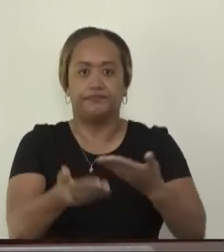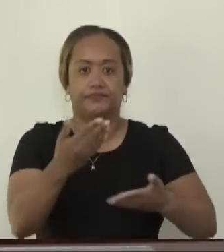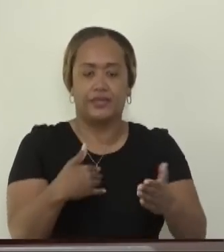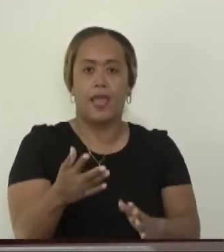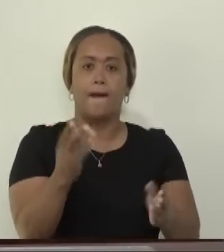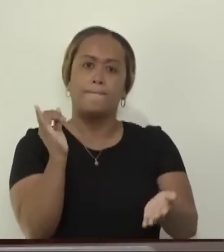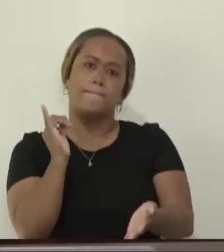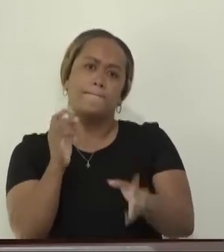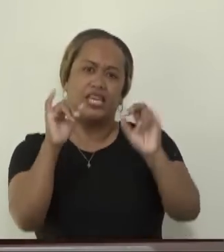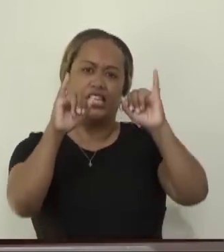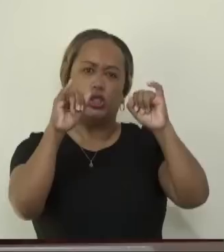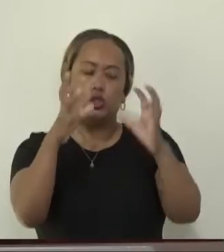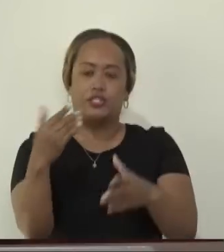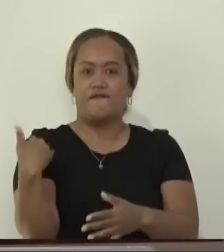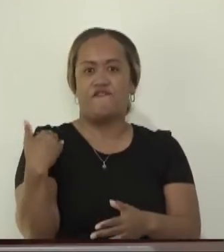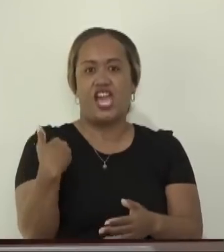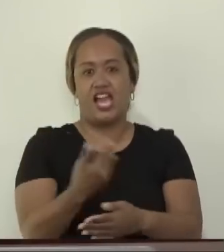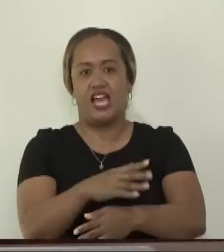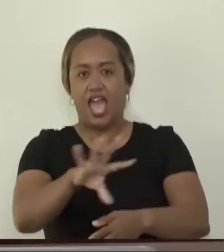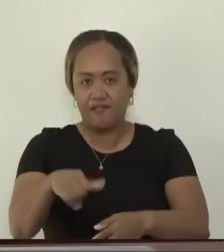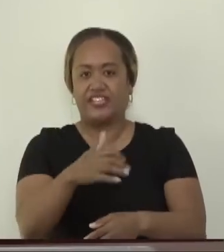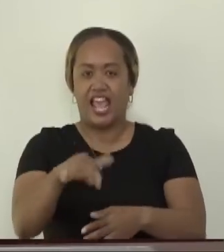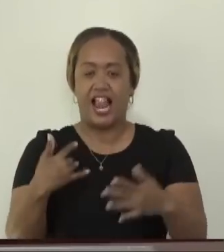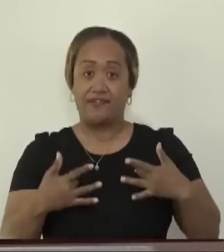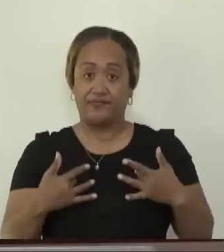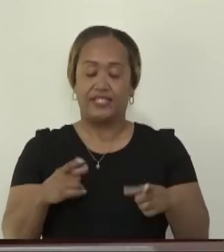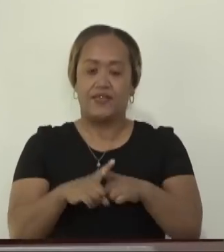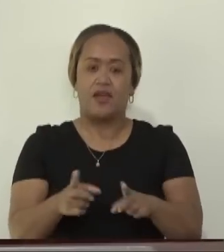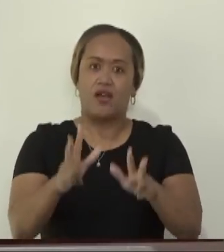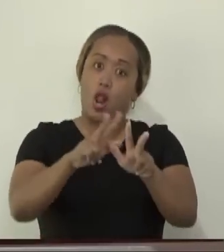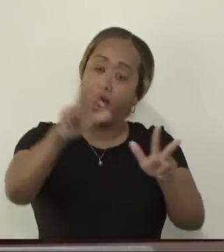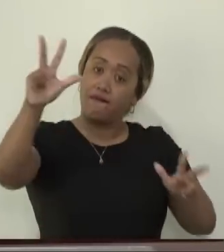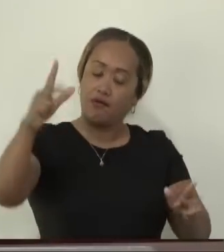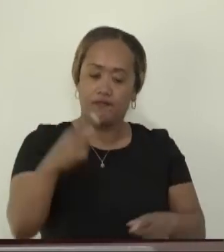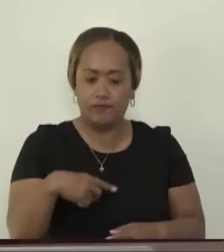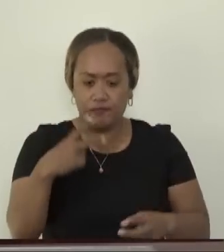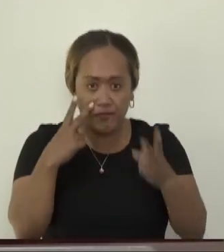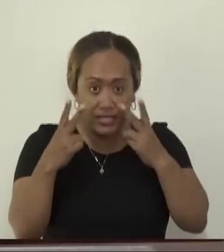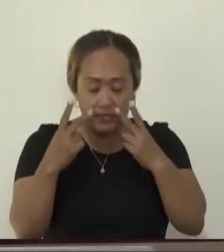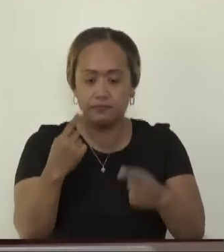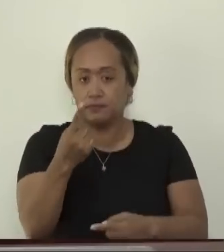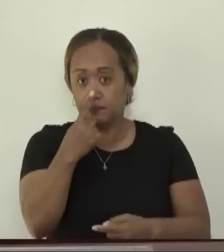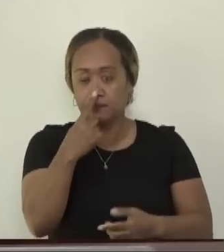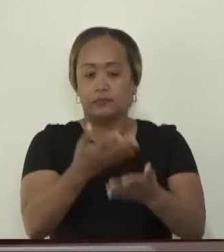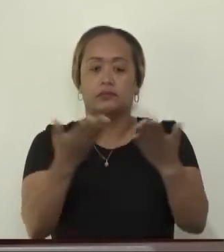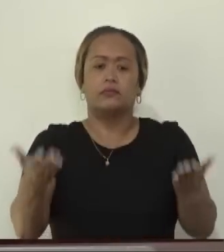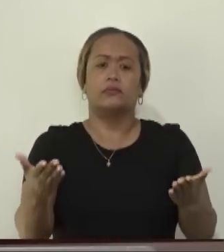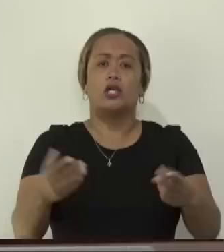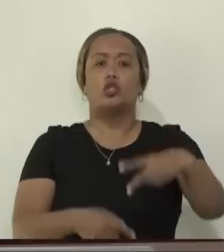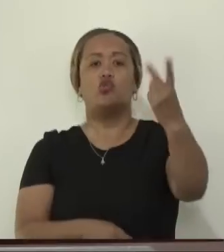matters that affect their daily lives. While visiting Vanua Levu, I had the opportunity to reach out to